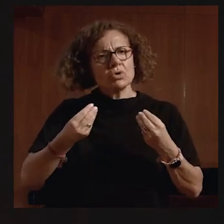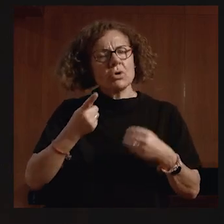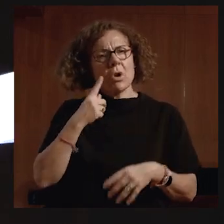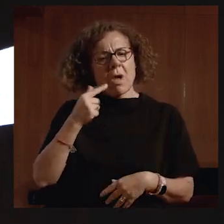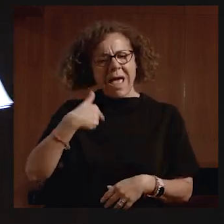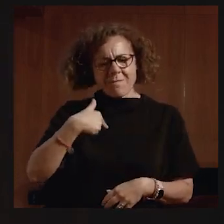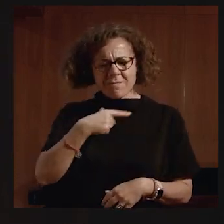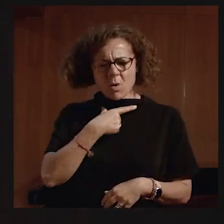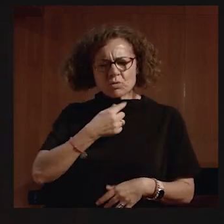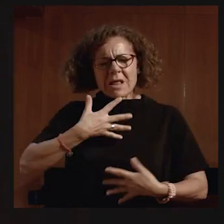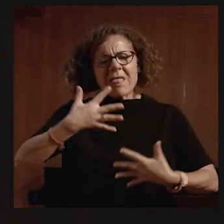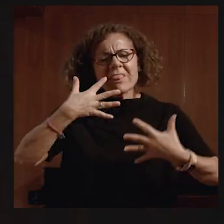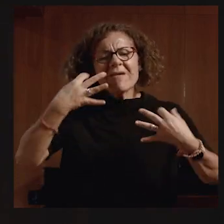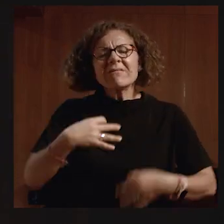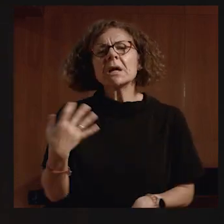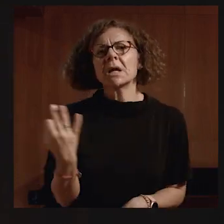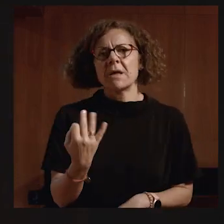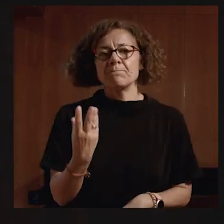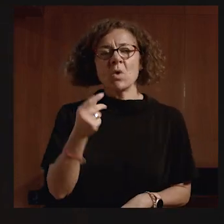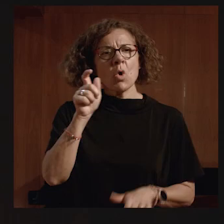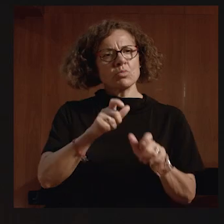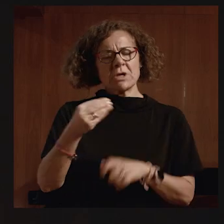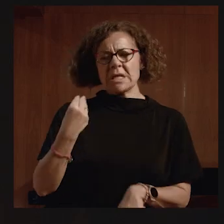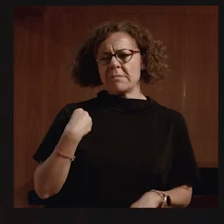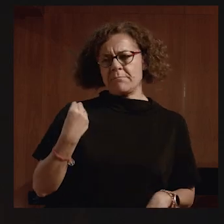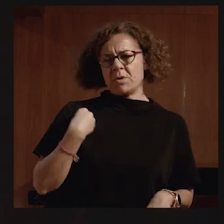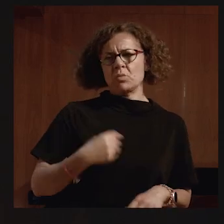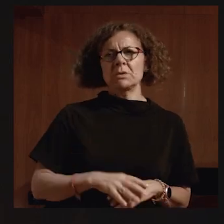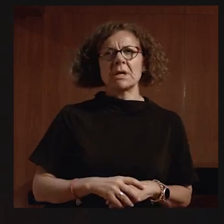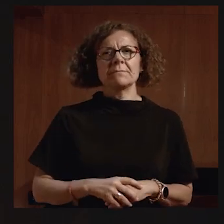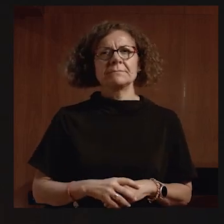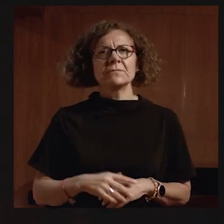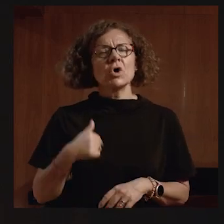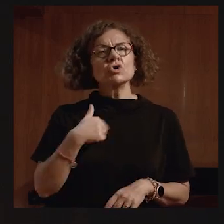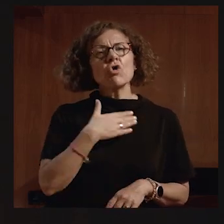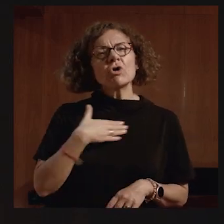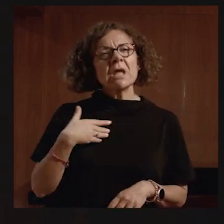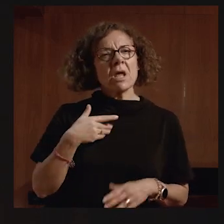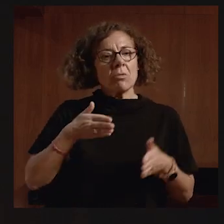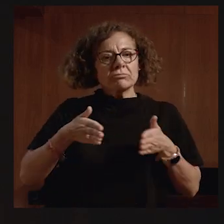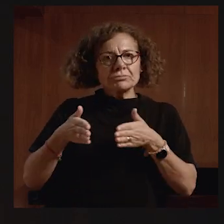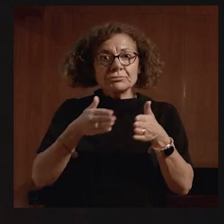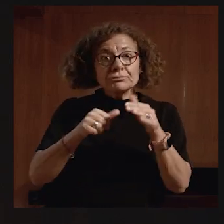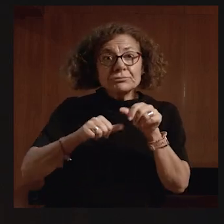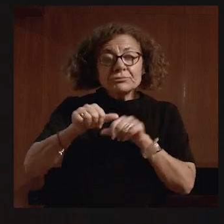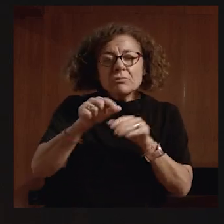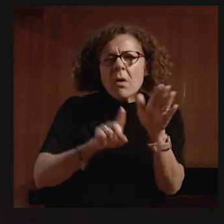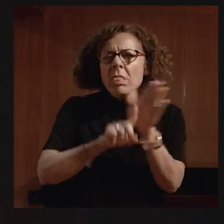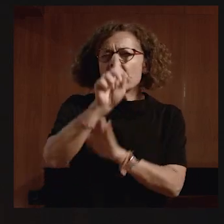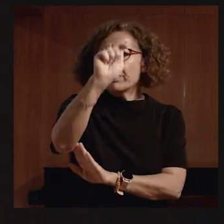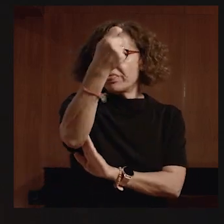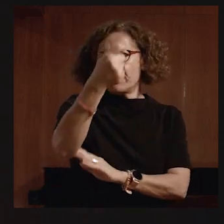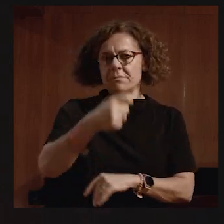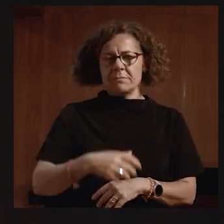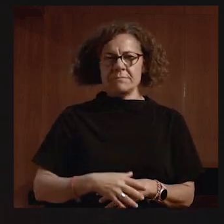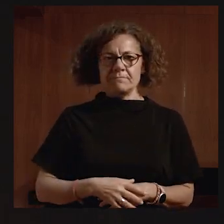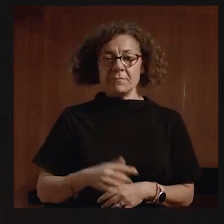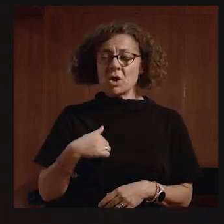So many people ask me, I want a successful career. I say to them, what about a fulfilling career?